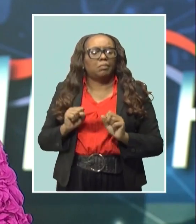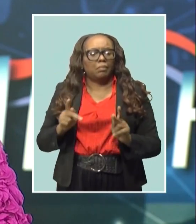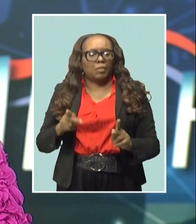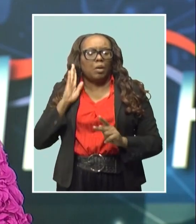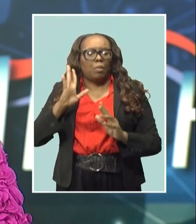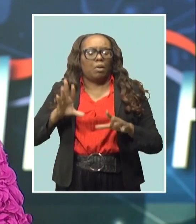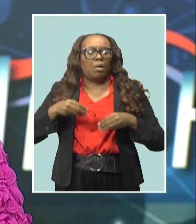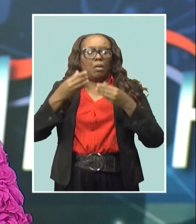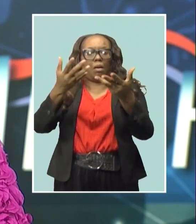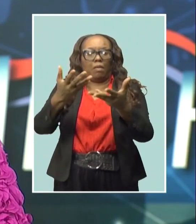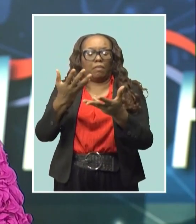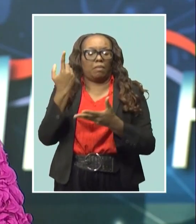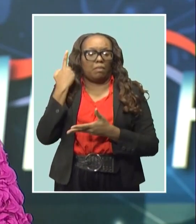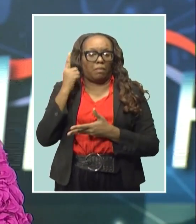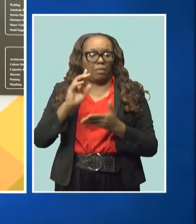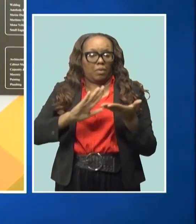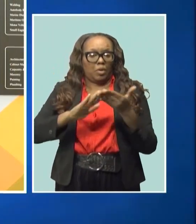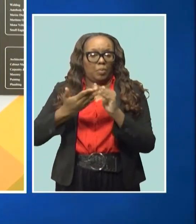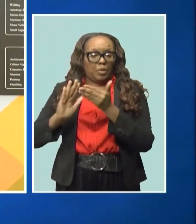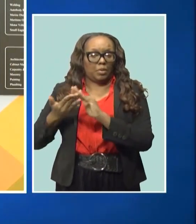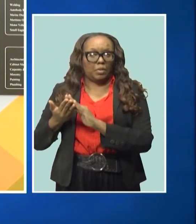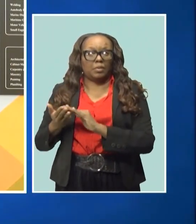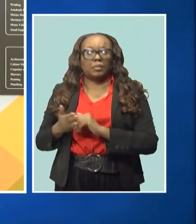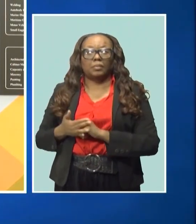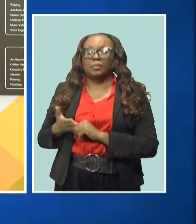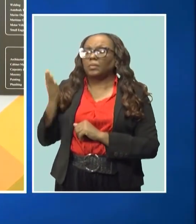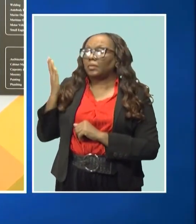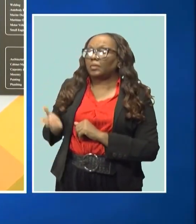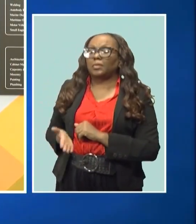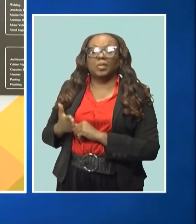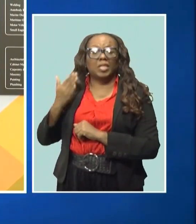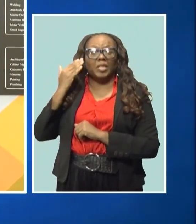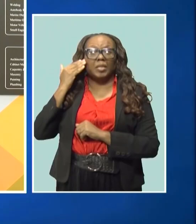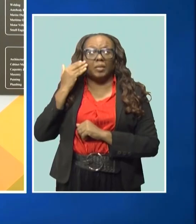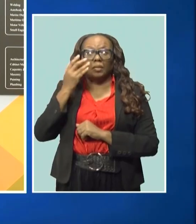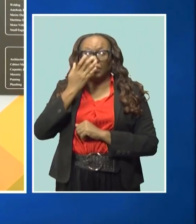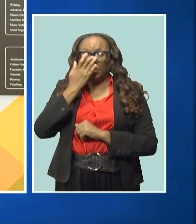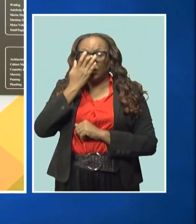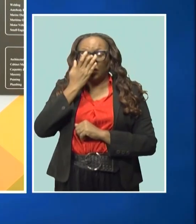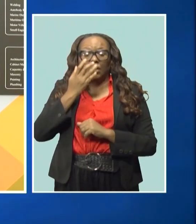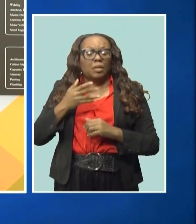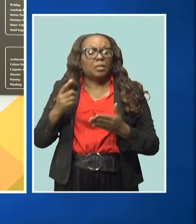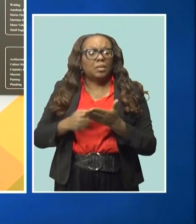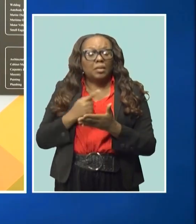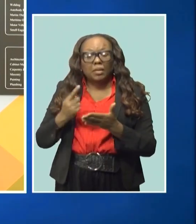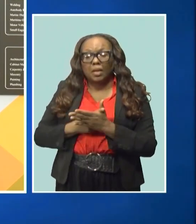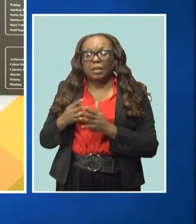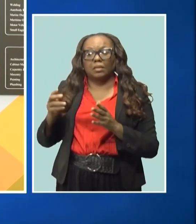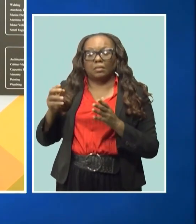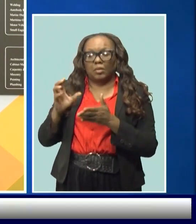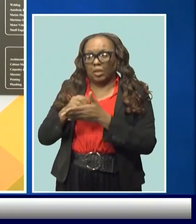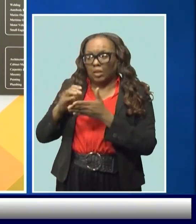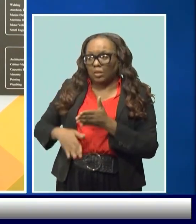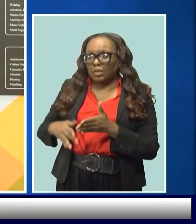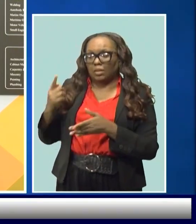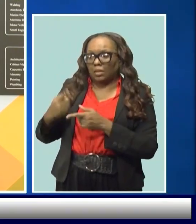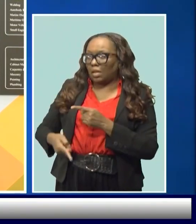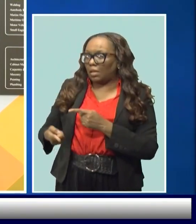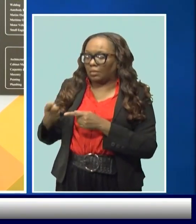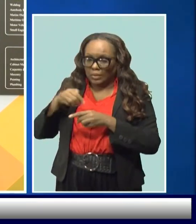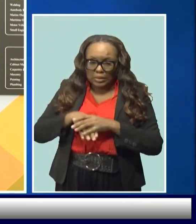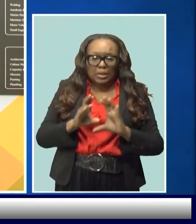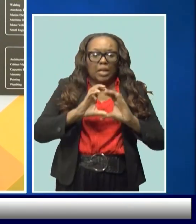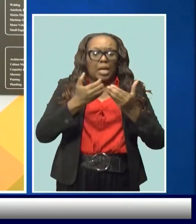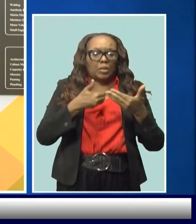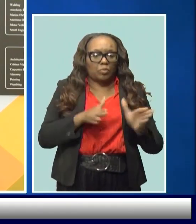in the community. We have the old adage that says sometimes that if Muhammad can't go to the mountain, then we take the mountain to Muhammad. And this